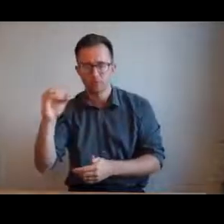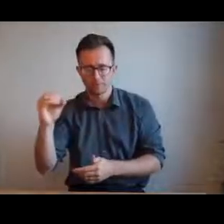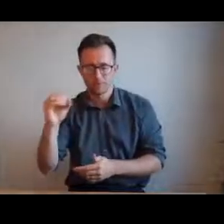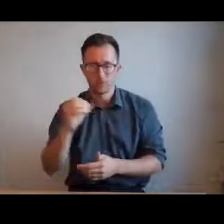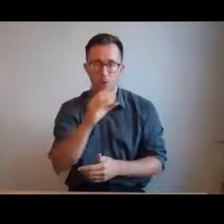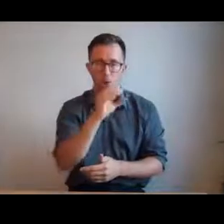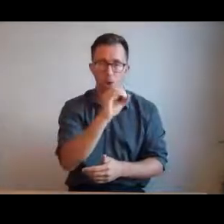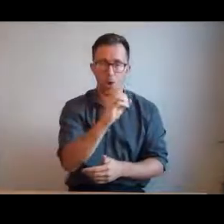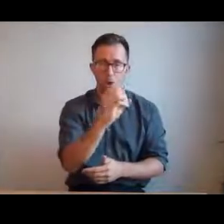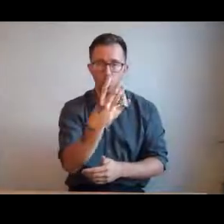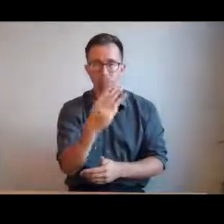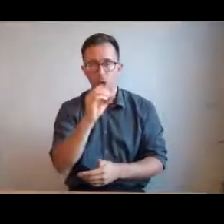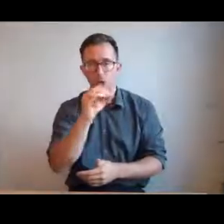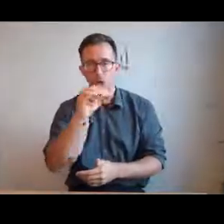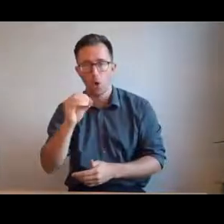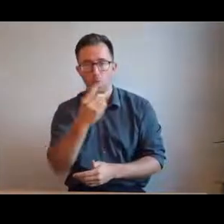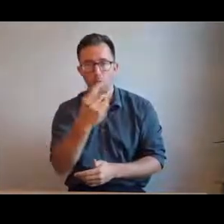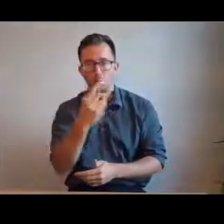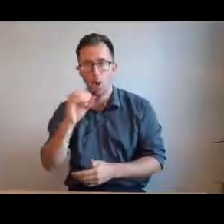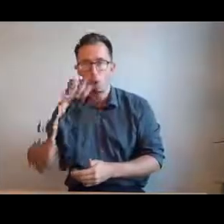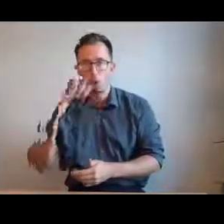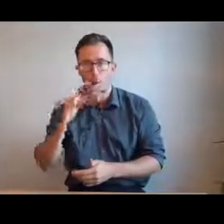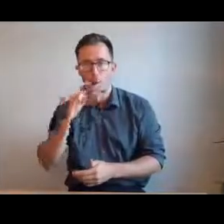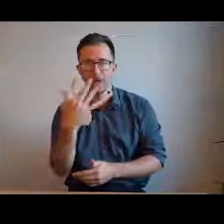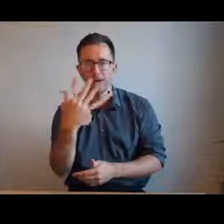0300 123 5000.